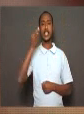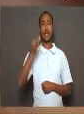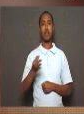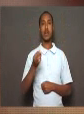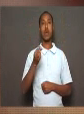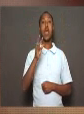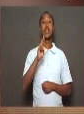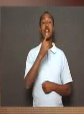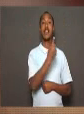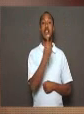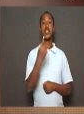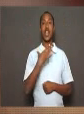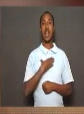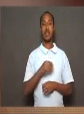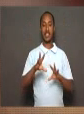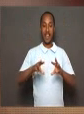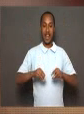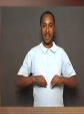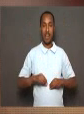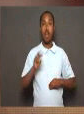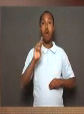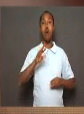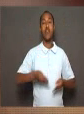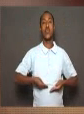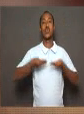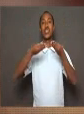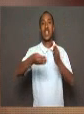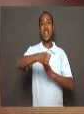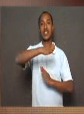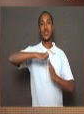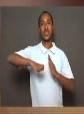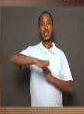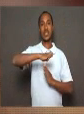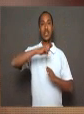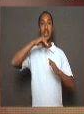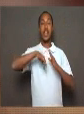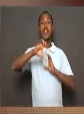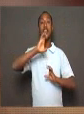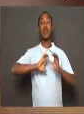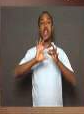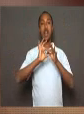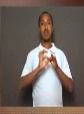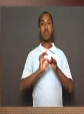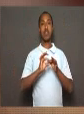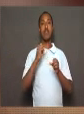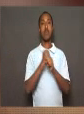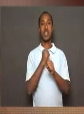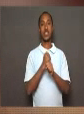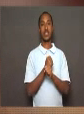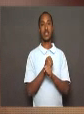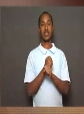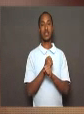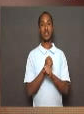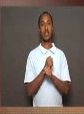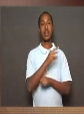Determine whether each element gains or loses electrons in chemical bond